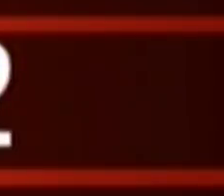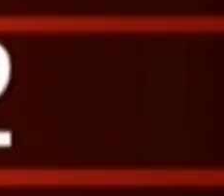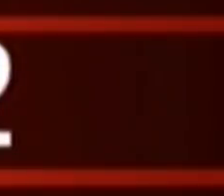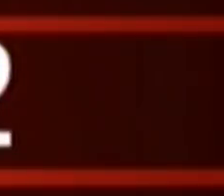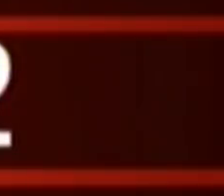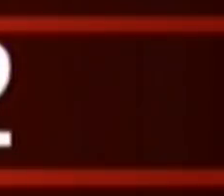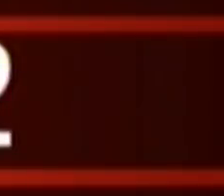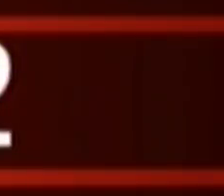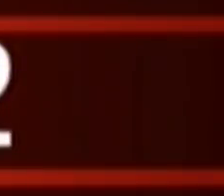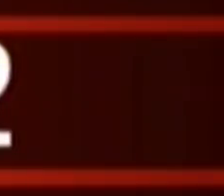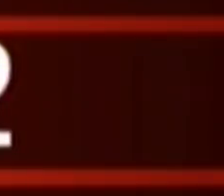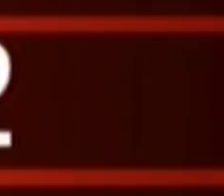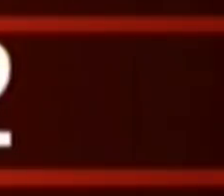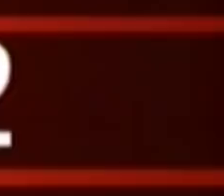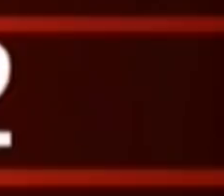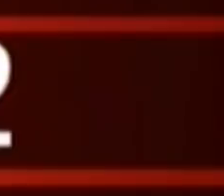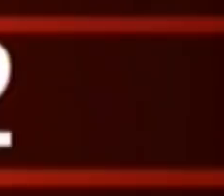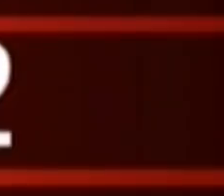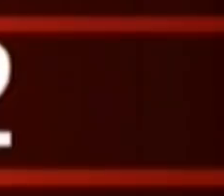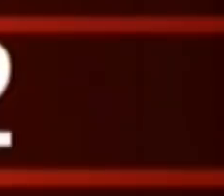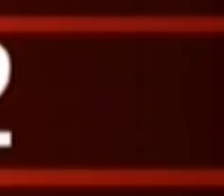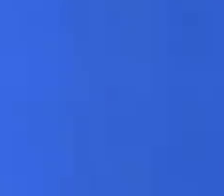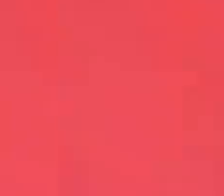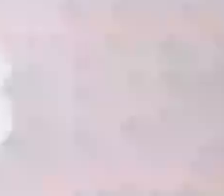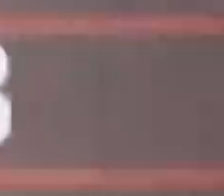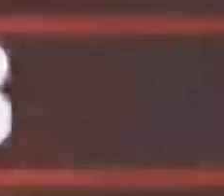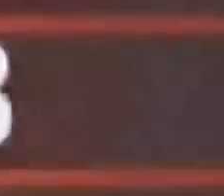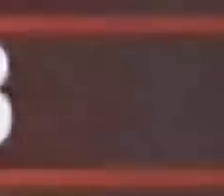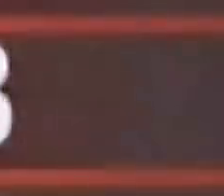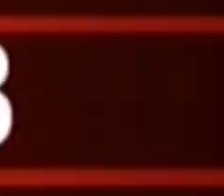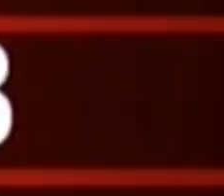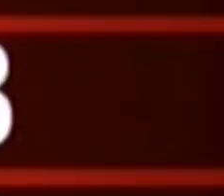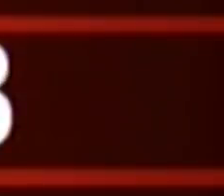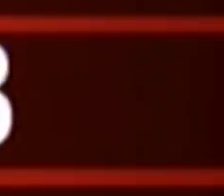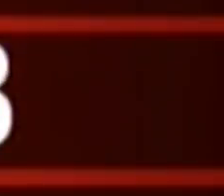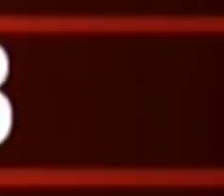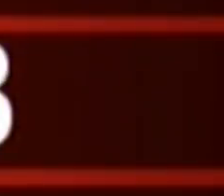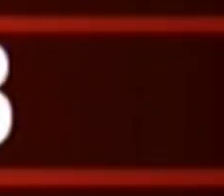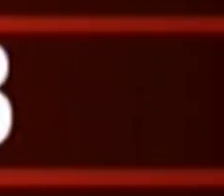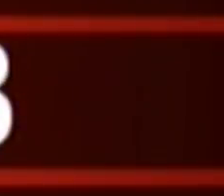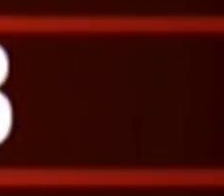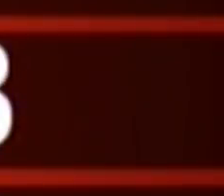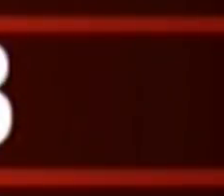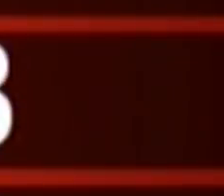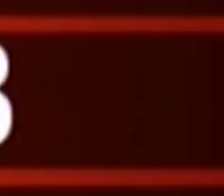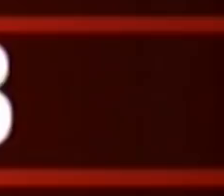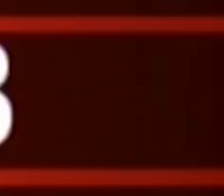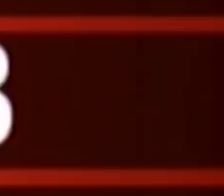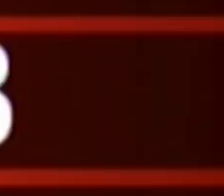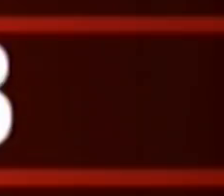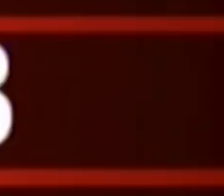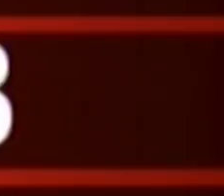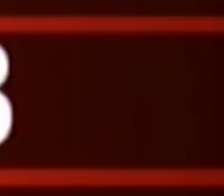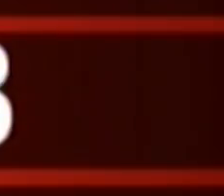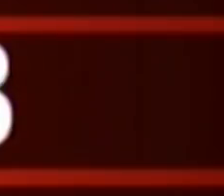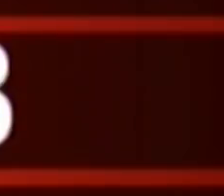we want to have our cake and eat it. Yes. The same people are saying, no, I've been raising these issues about these mega infrastructure projects.